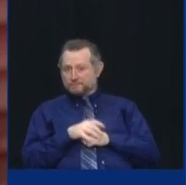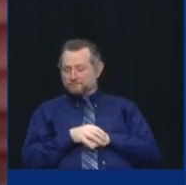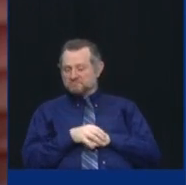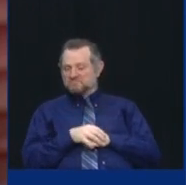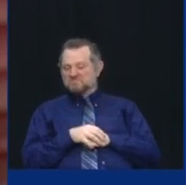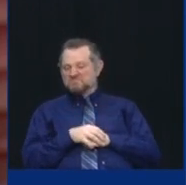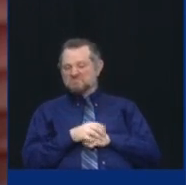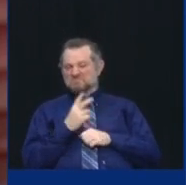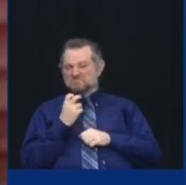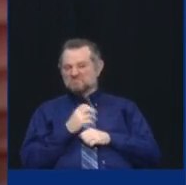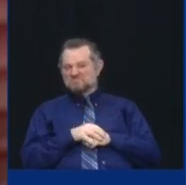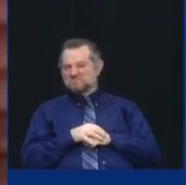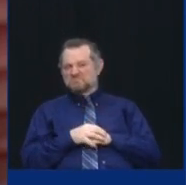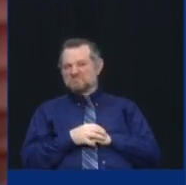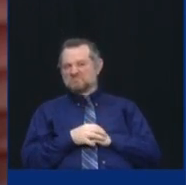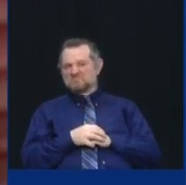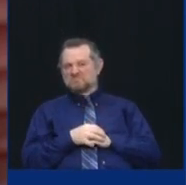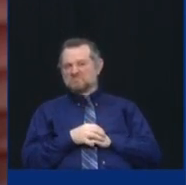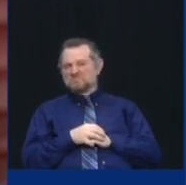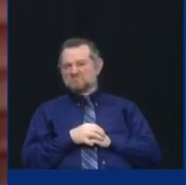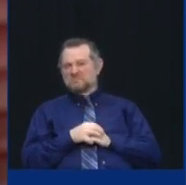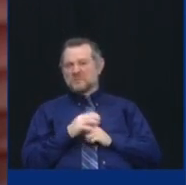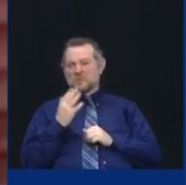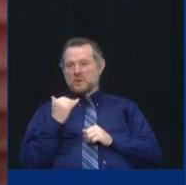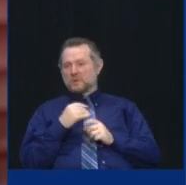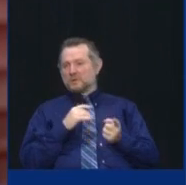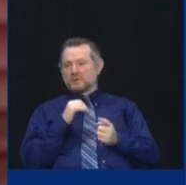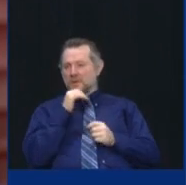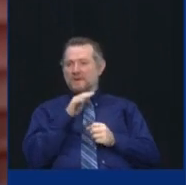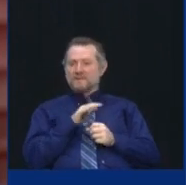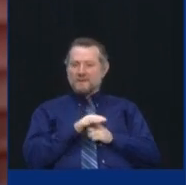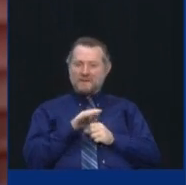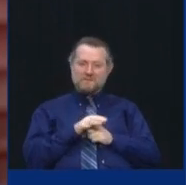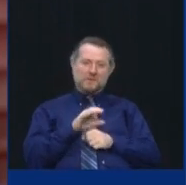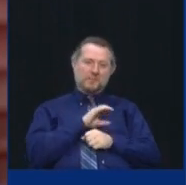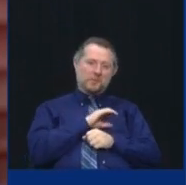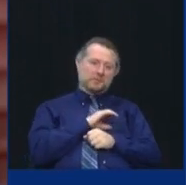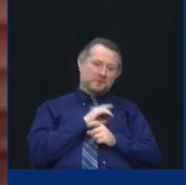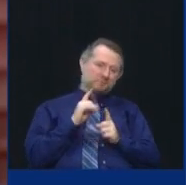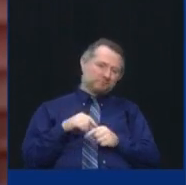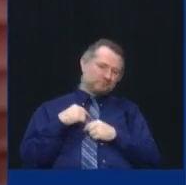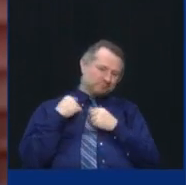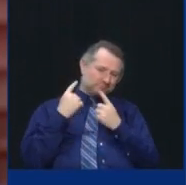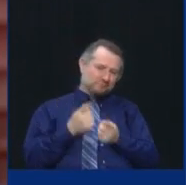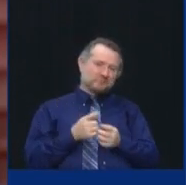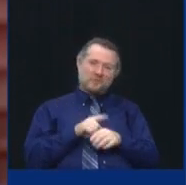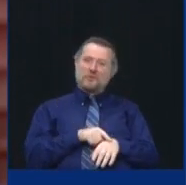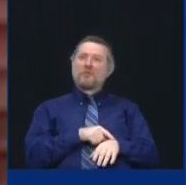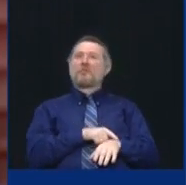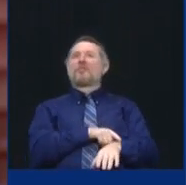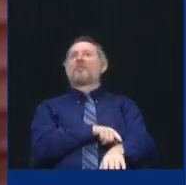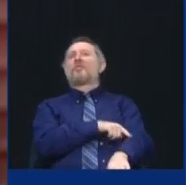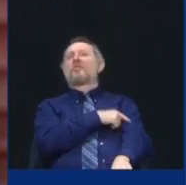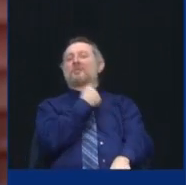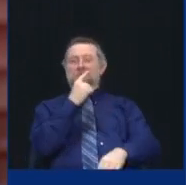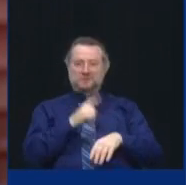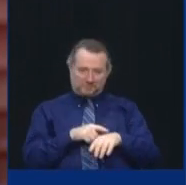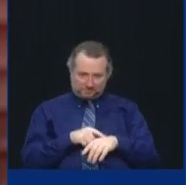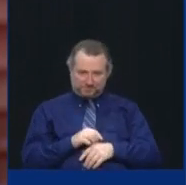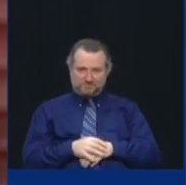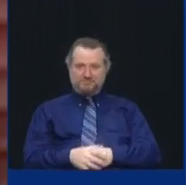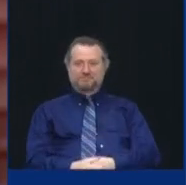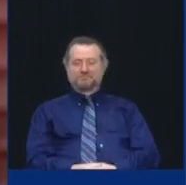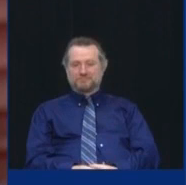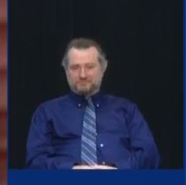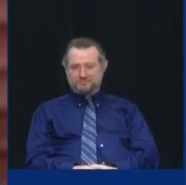so, because I think we have been under-policed for quite some time. You go back and look at